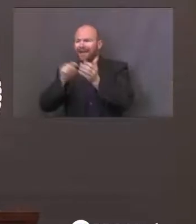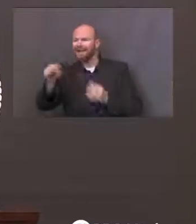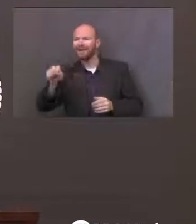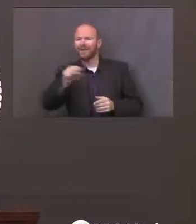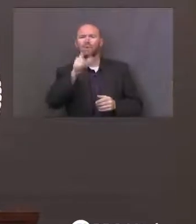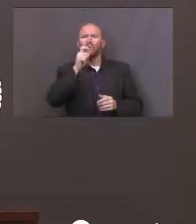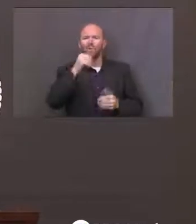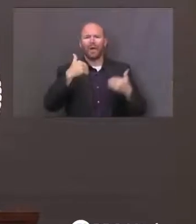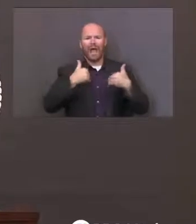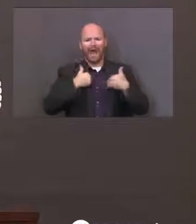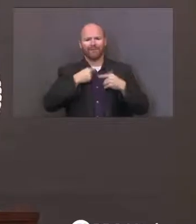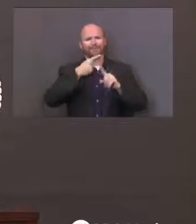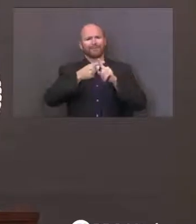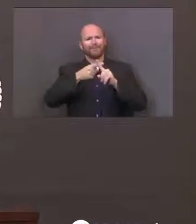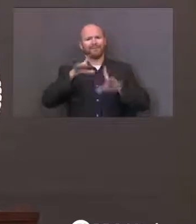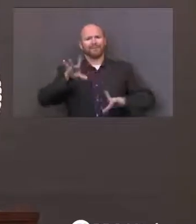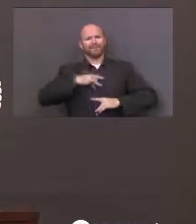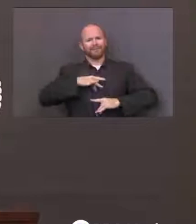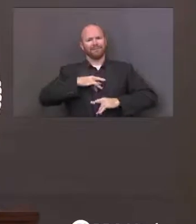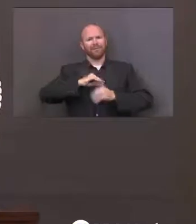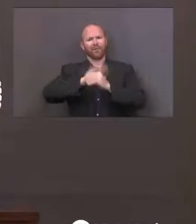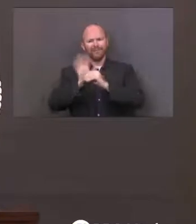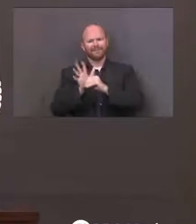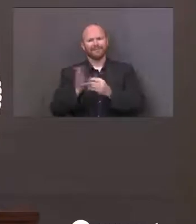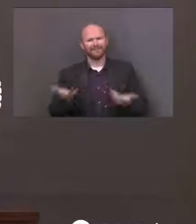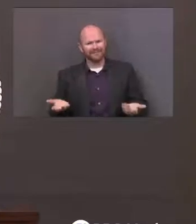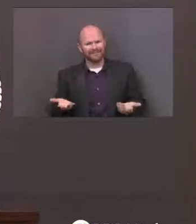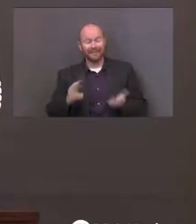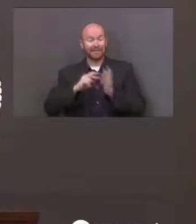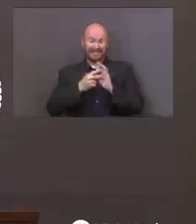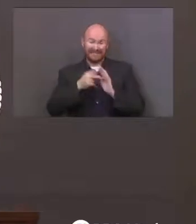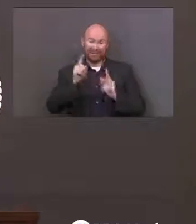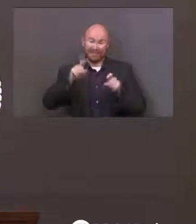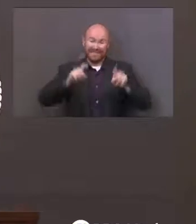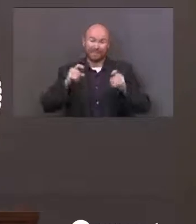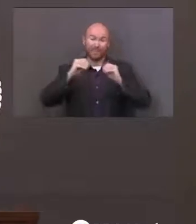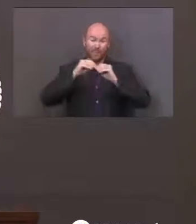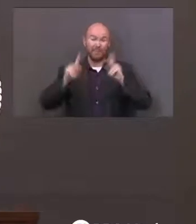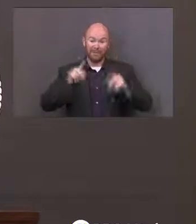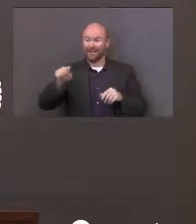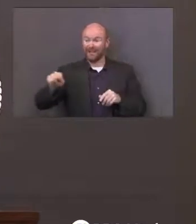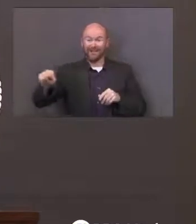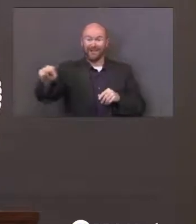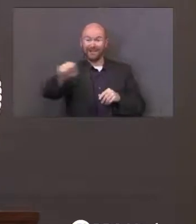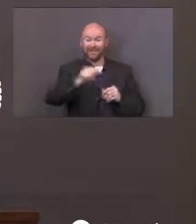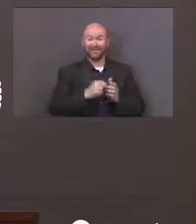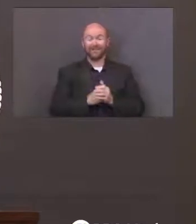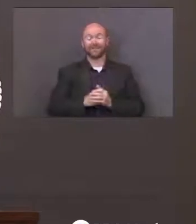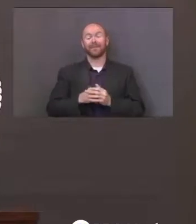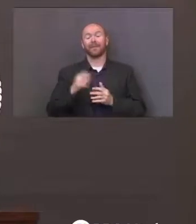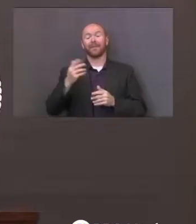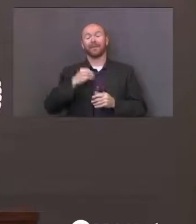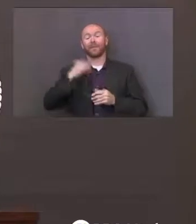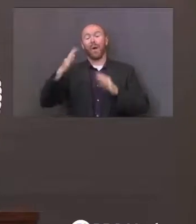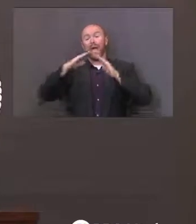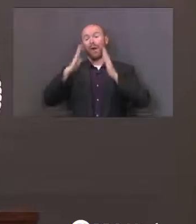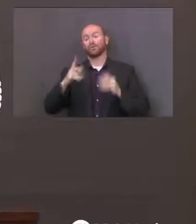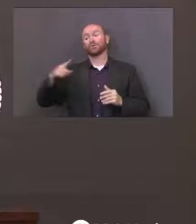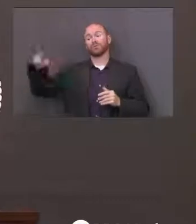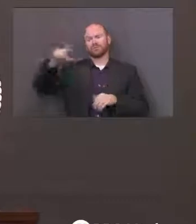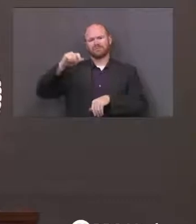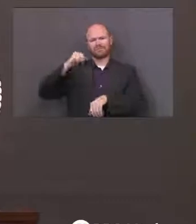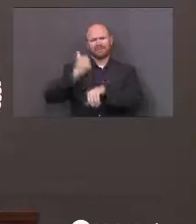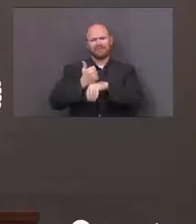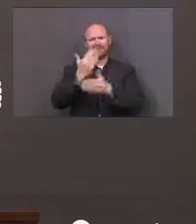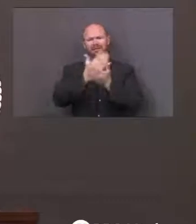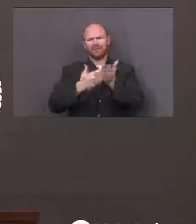our COVID-19 cases. So this means we need to test more. The White House has established some criteria